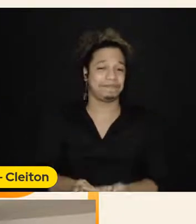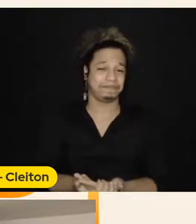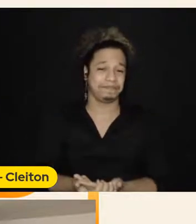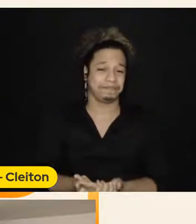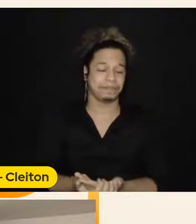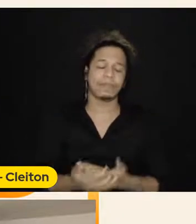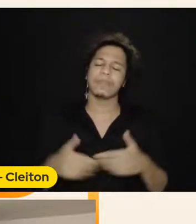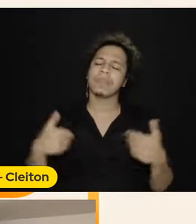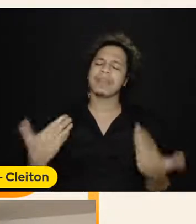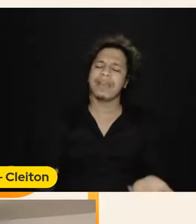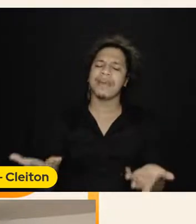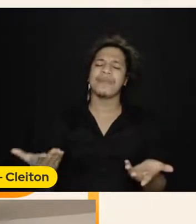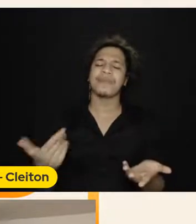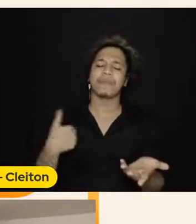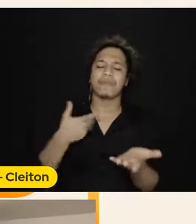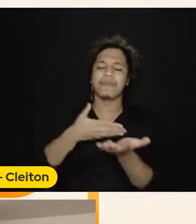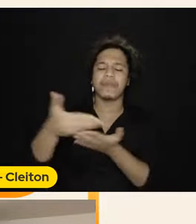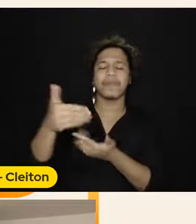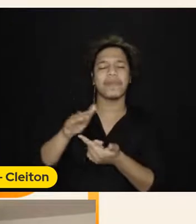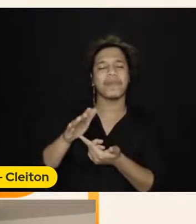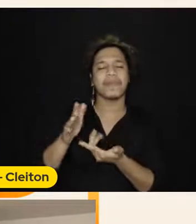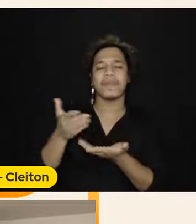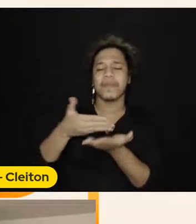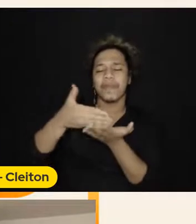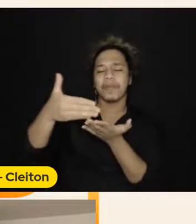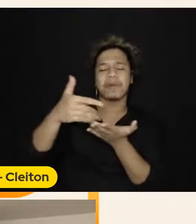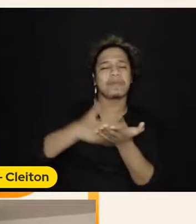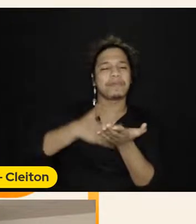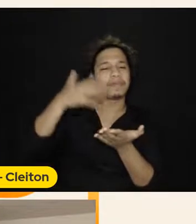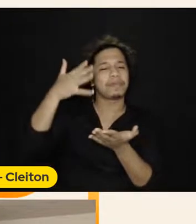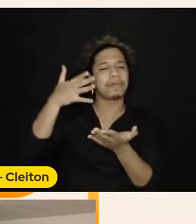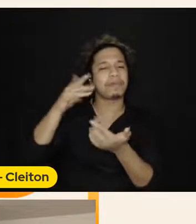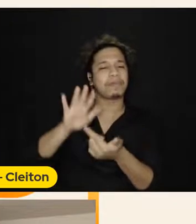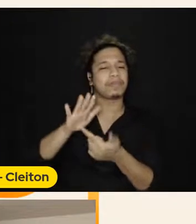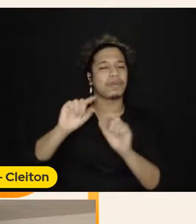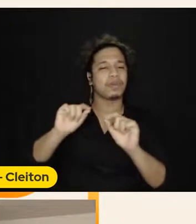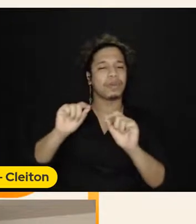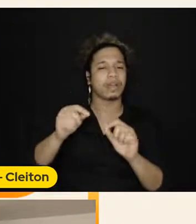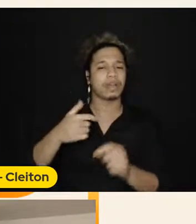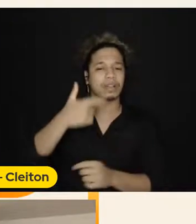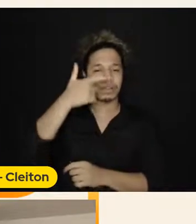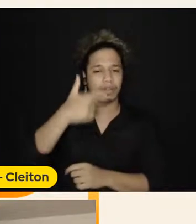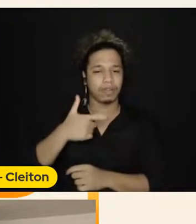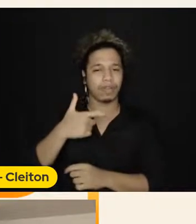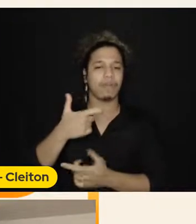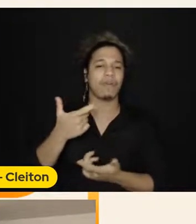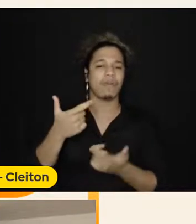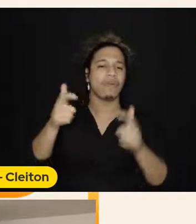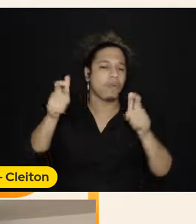I'd like to begin by first acknowledging that I'm speaking from the,